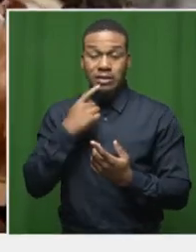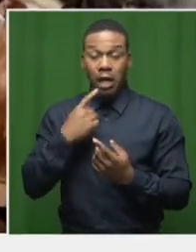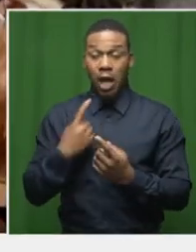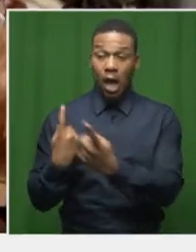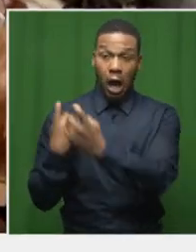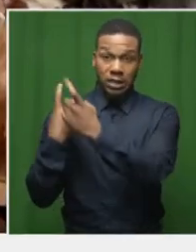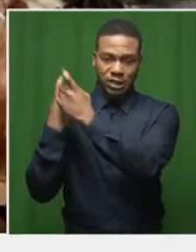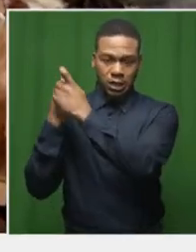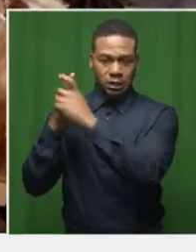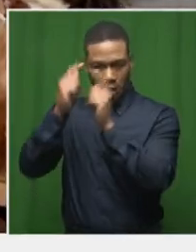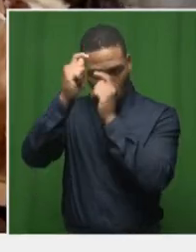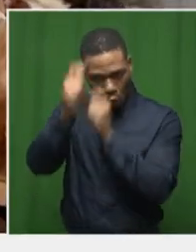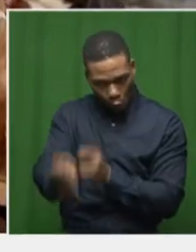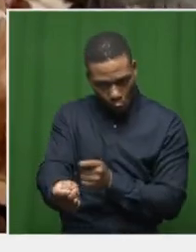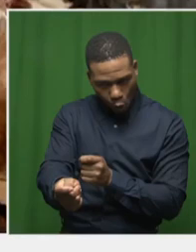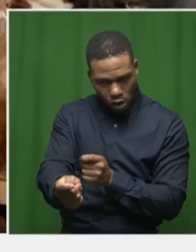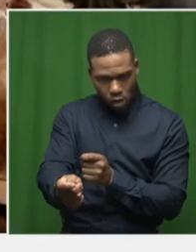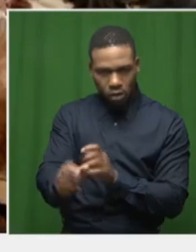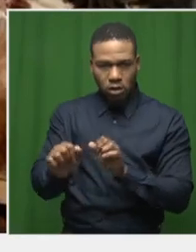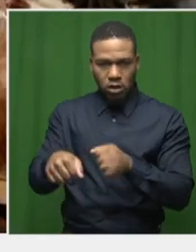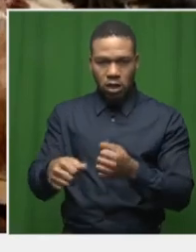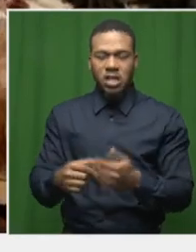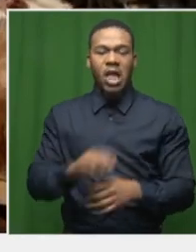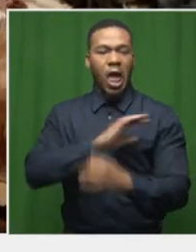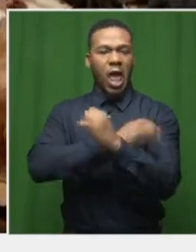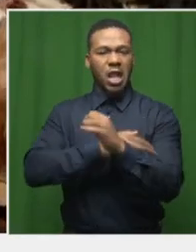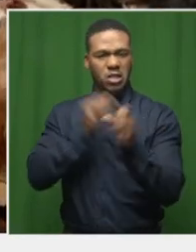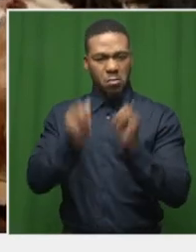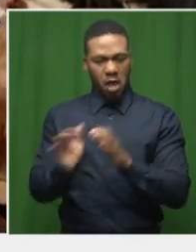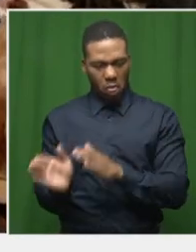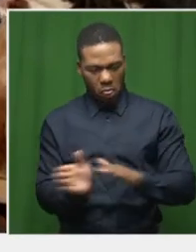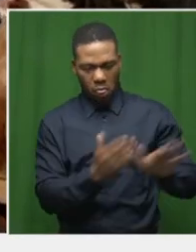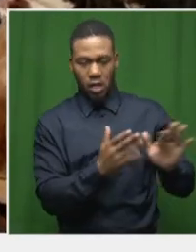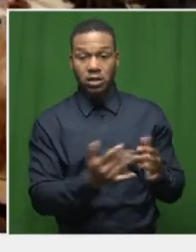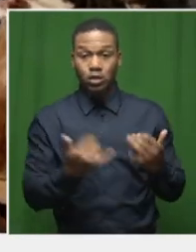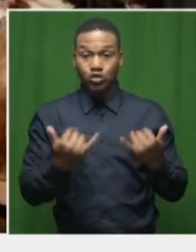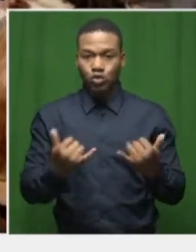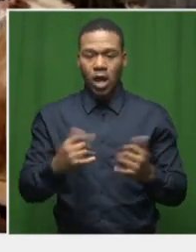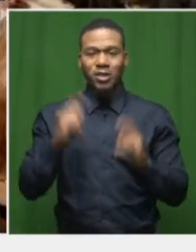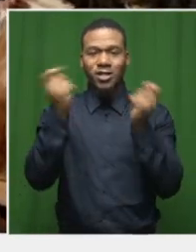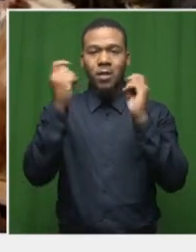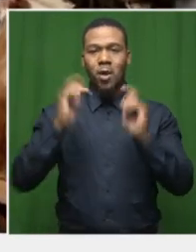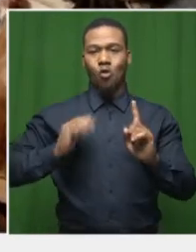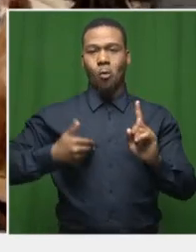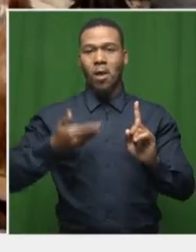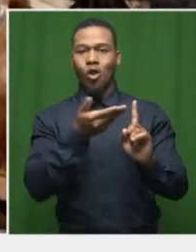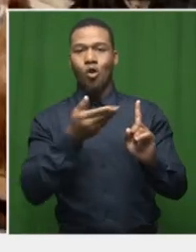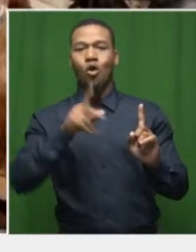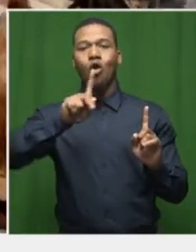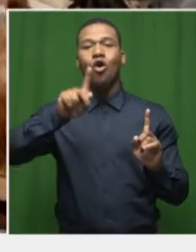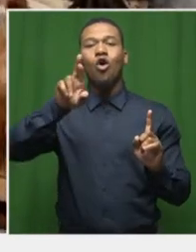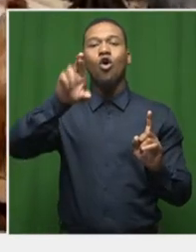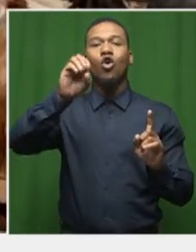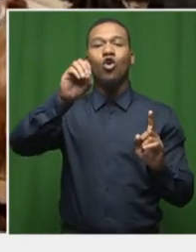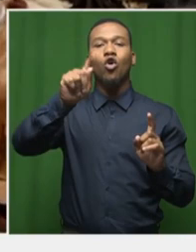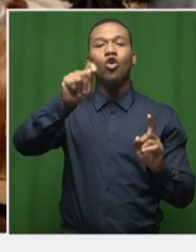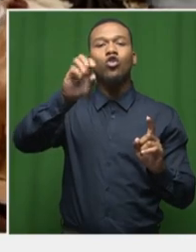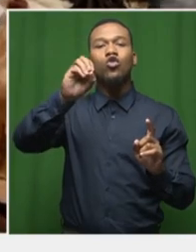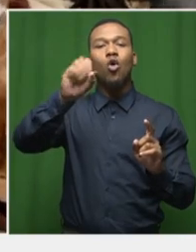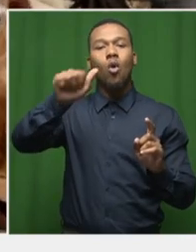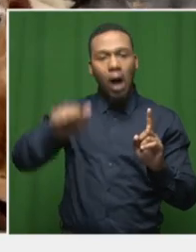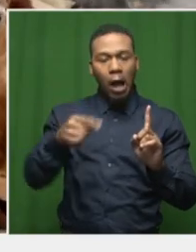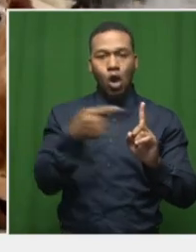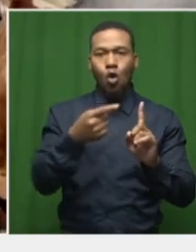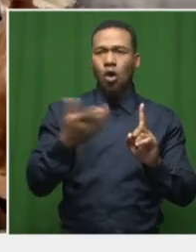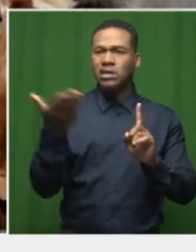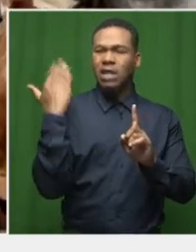and to expel bad energy. Today, it's also a celebration of Krotoa, the Khoi girl who became a key figure at the Cape as